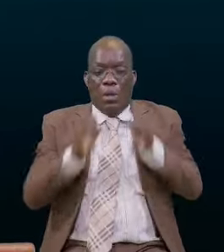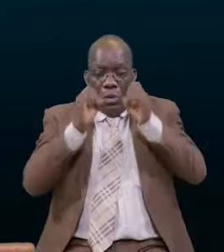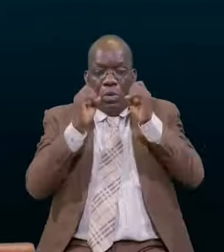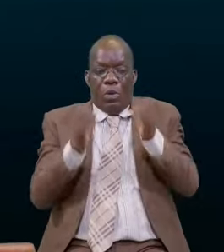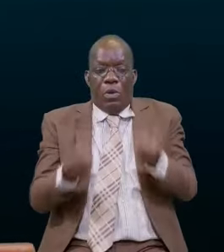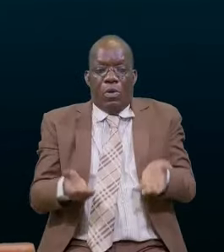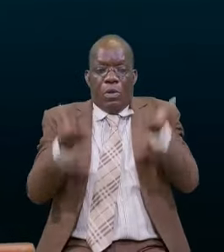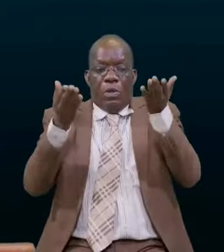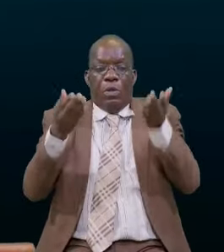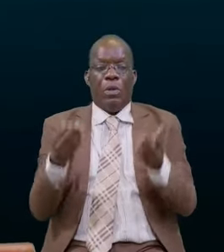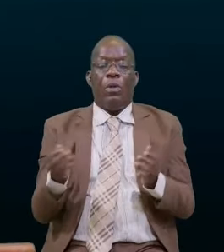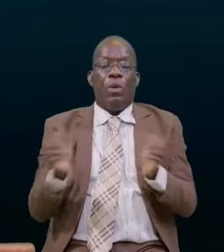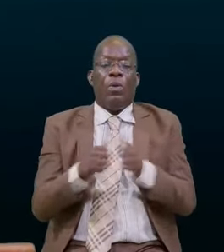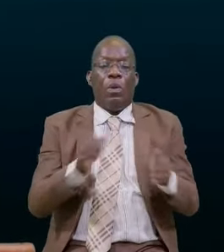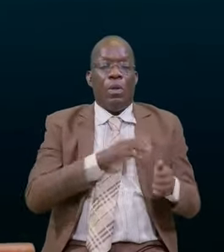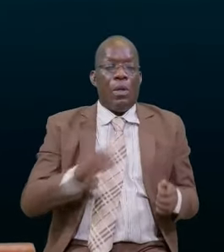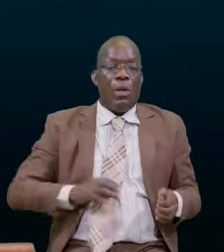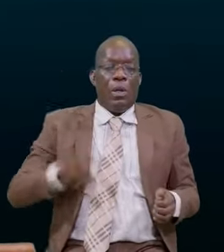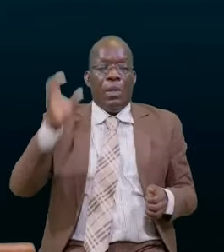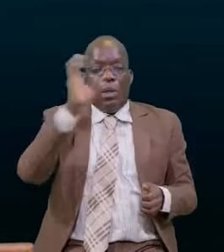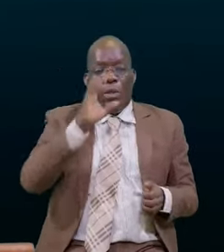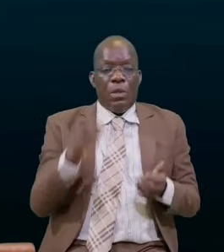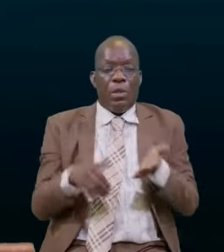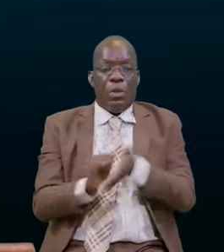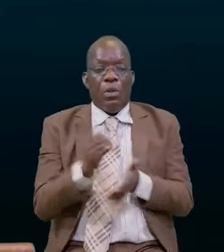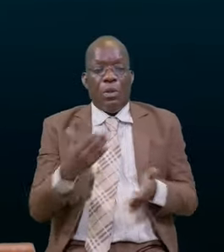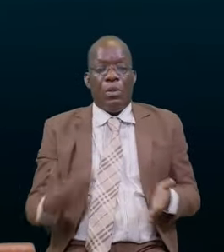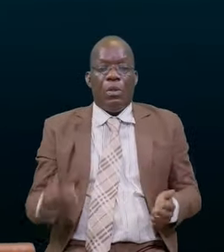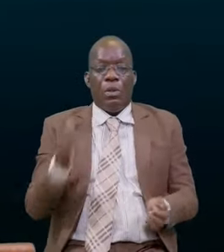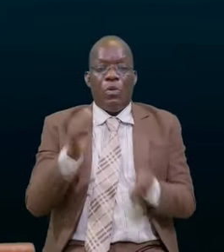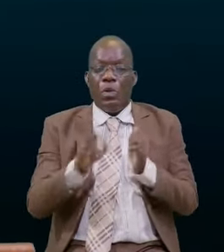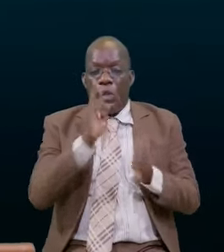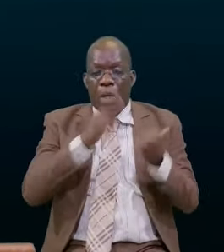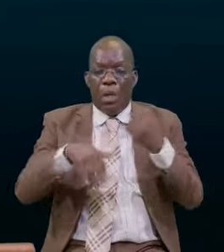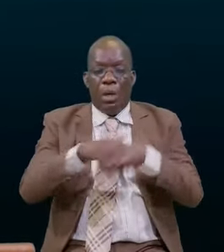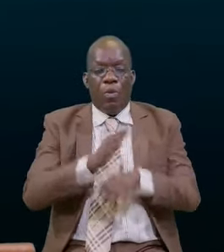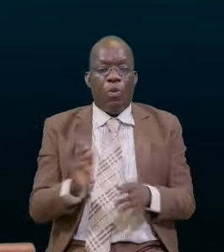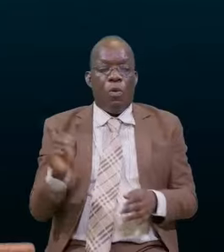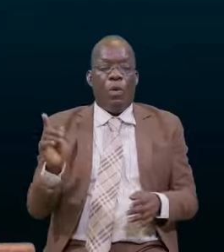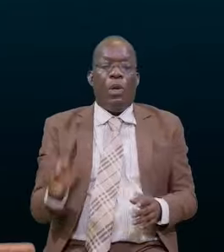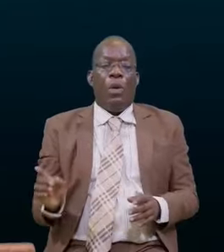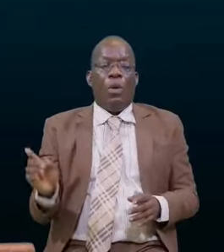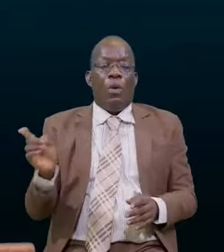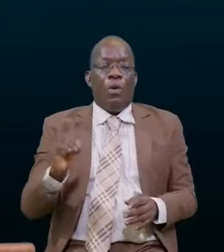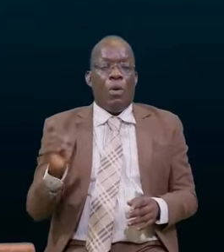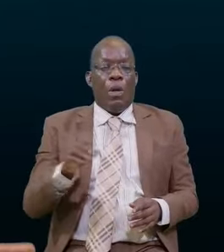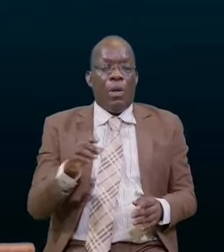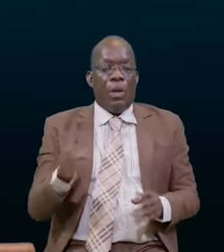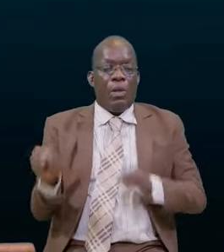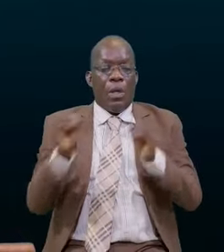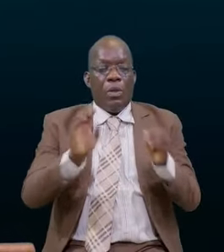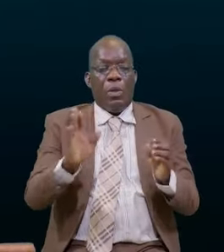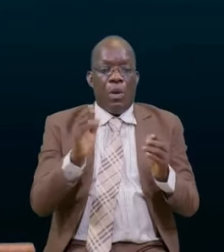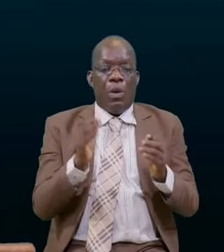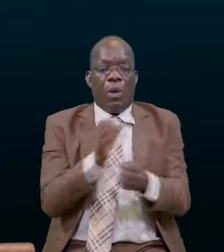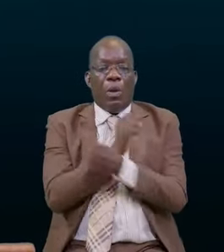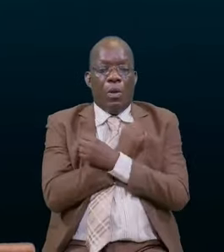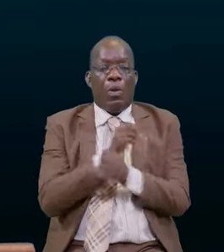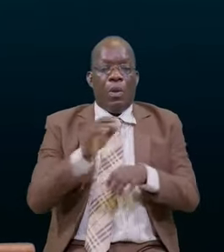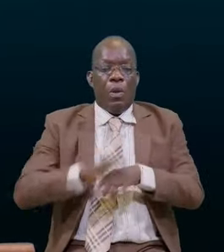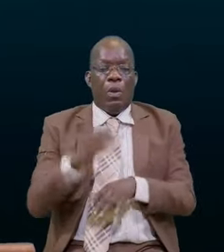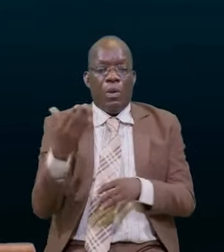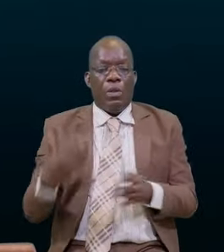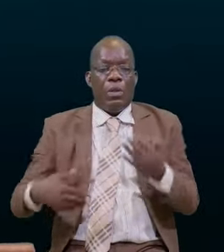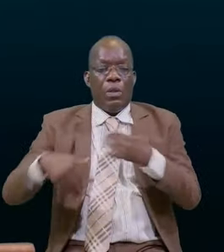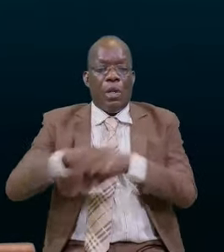SE on the right hand of God set to affection we on things about not on things on the earth seual